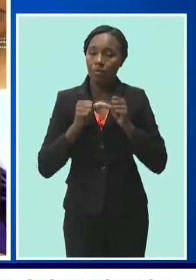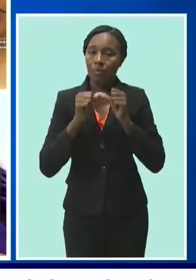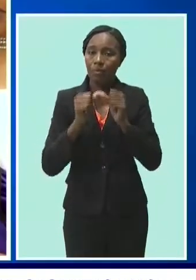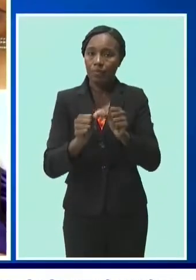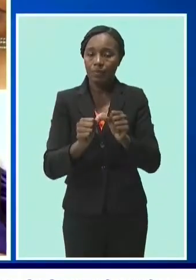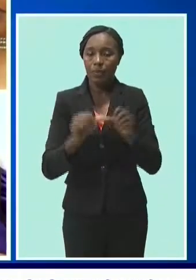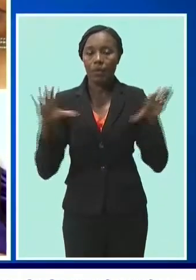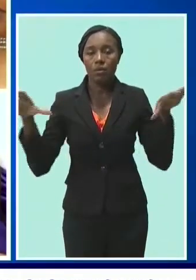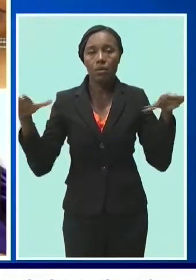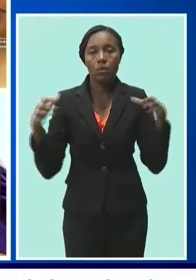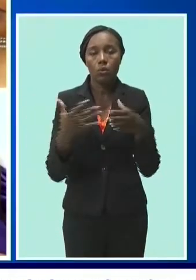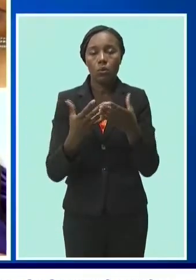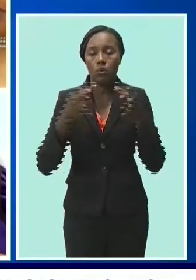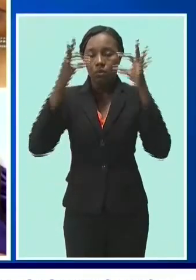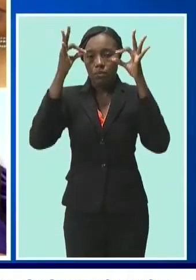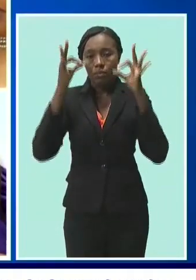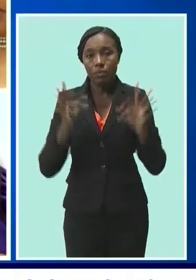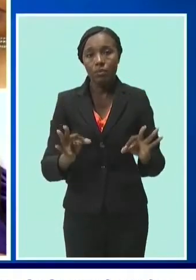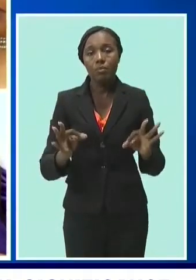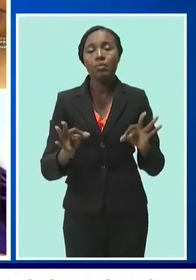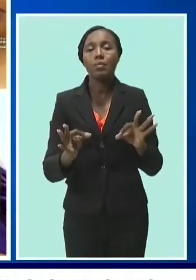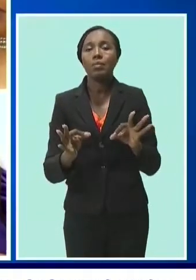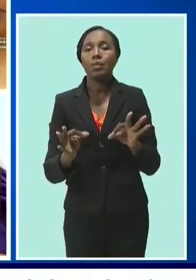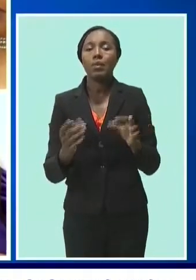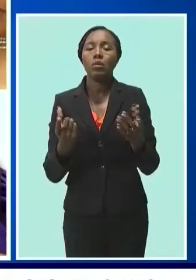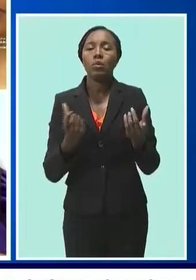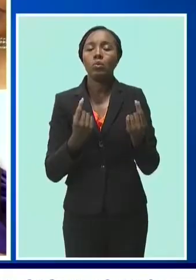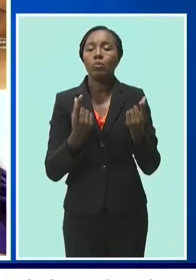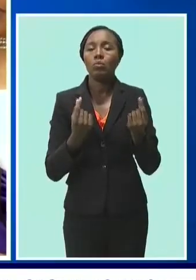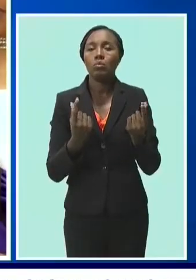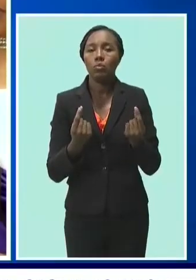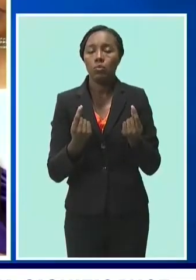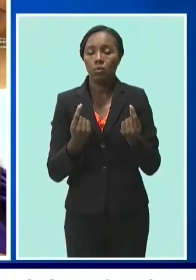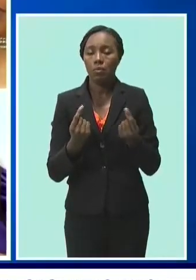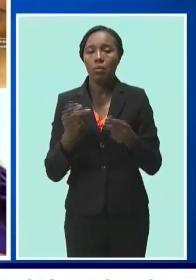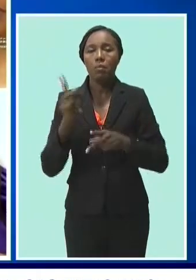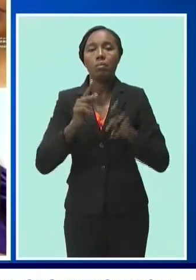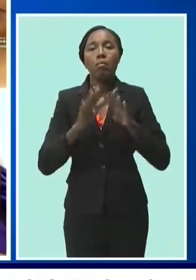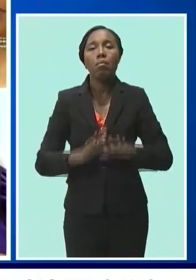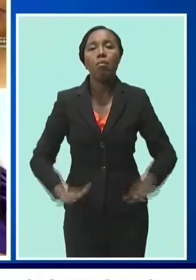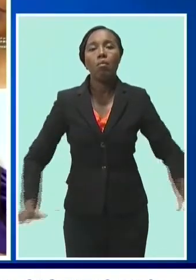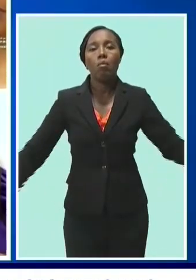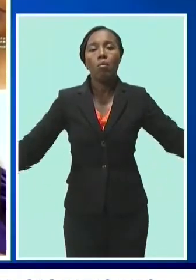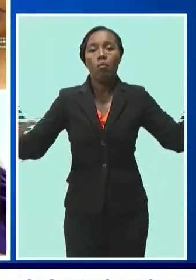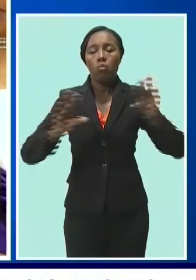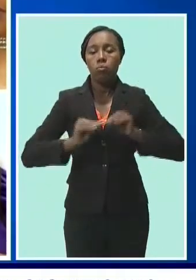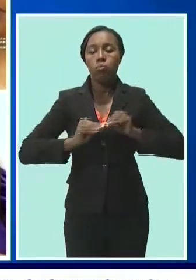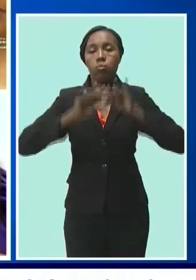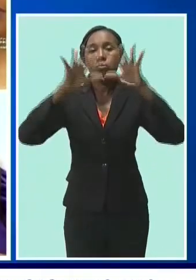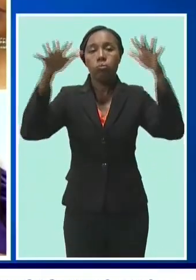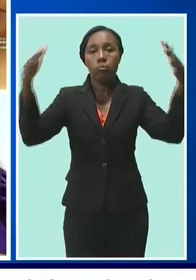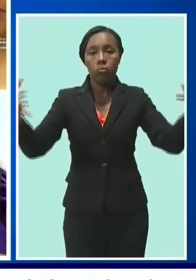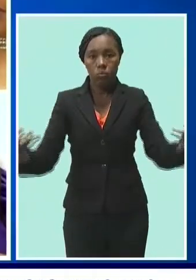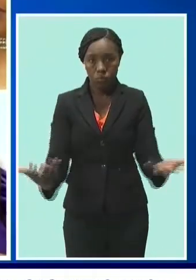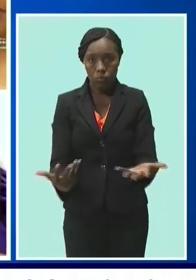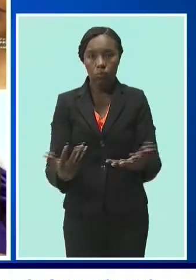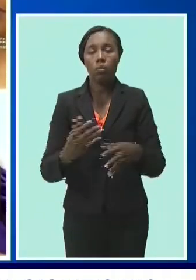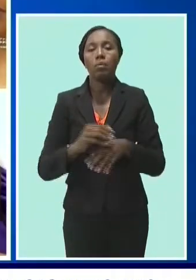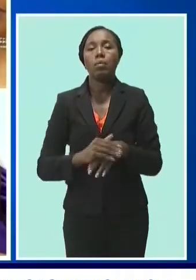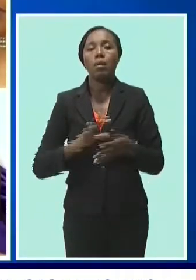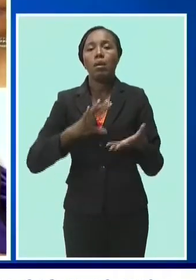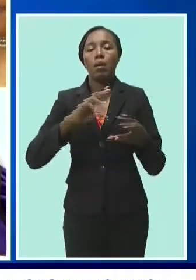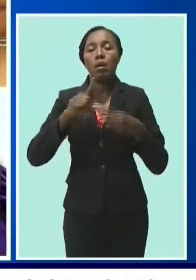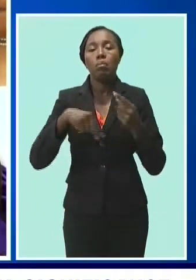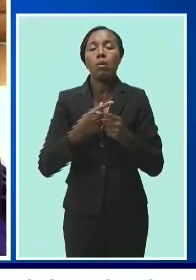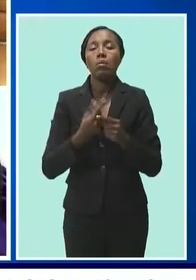collectively, we have committed to spreading the word and giving greater information to all of our constituents about